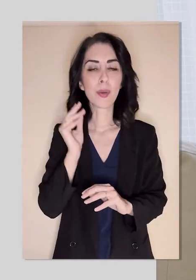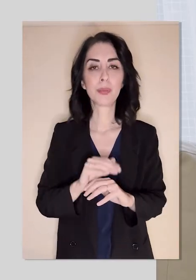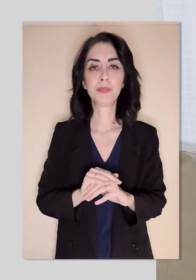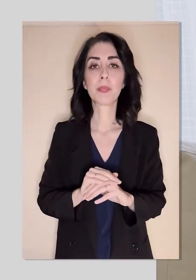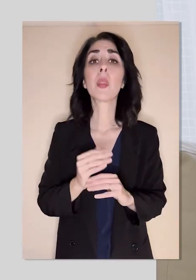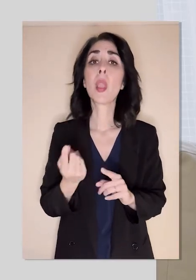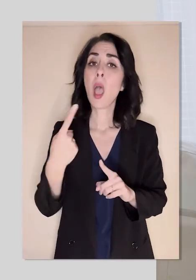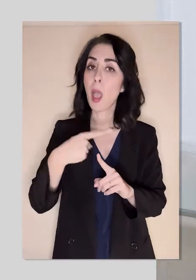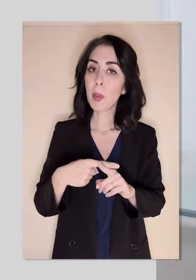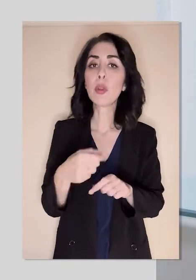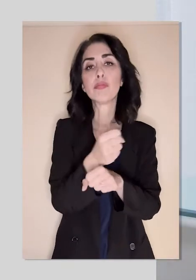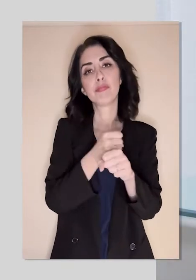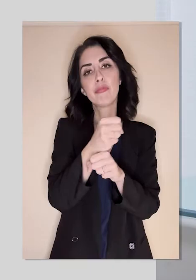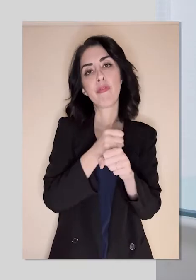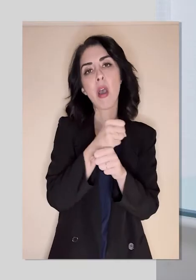are medicines.